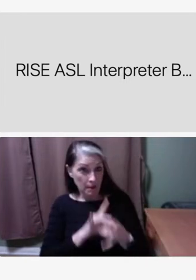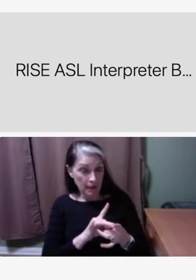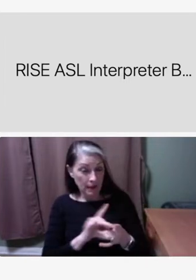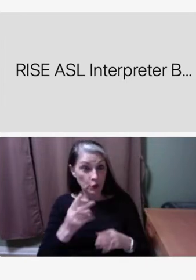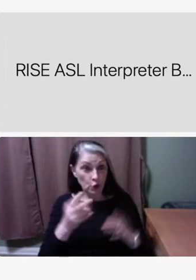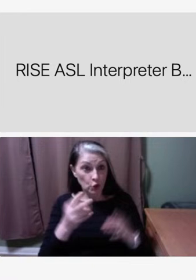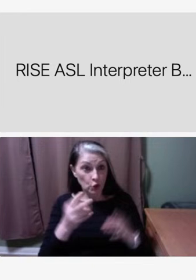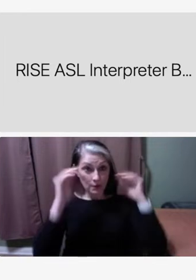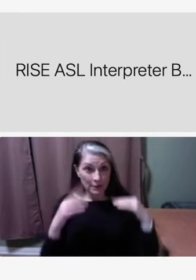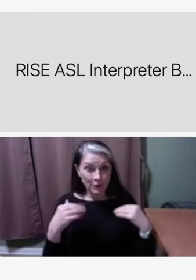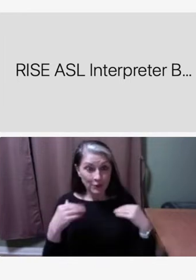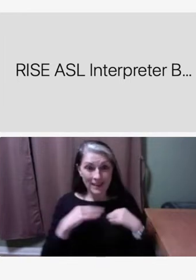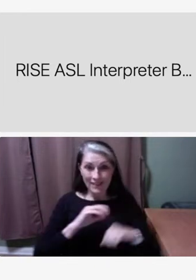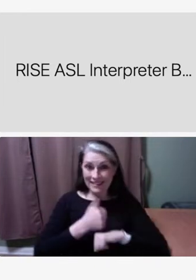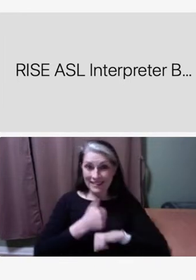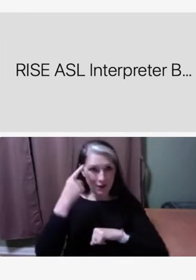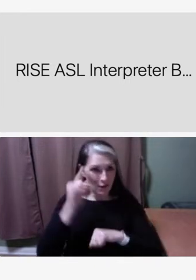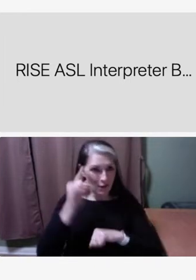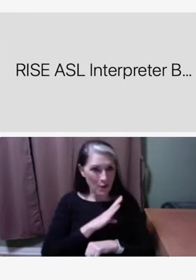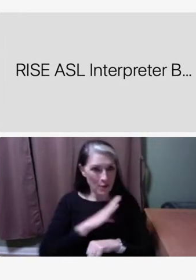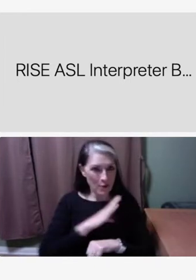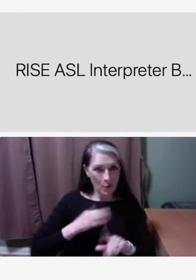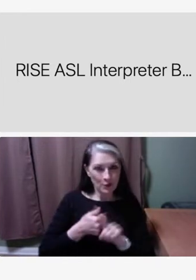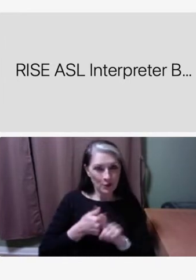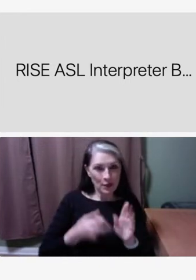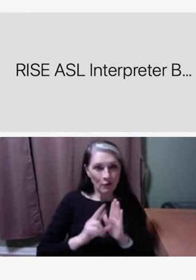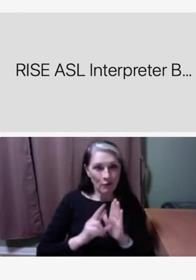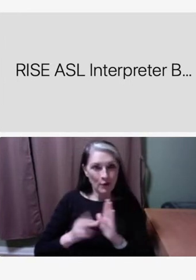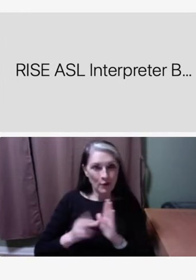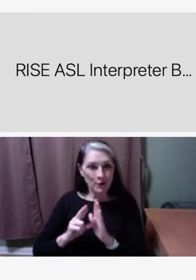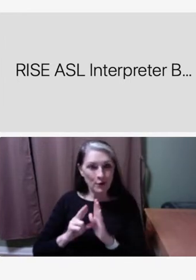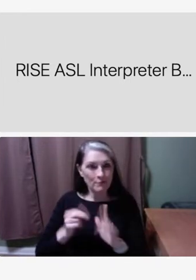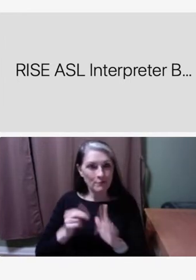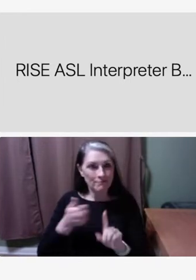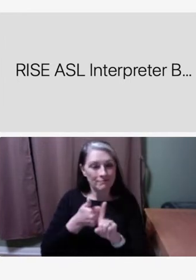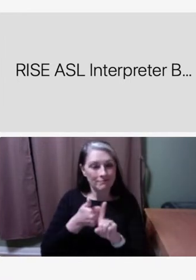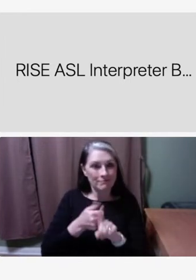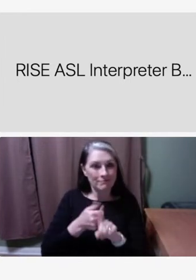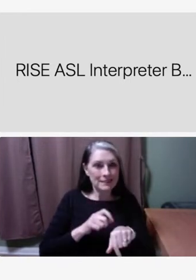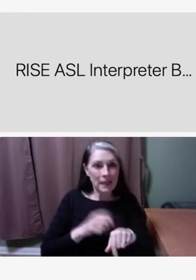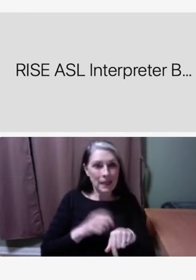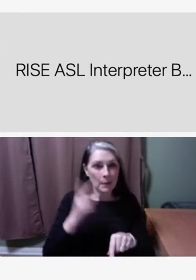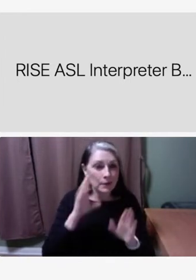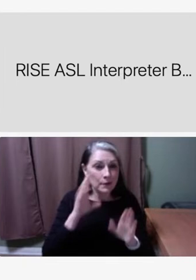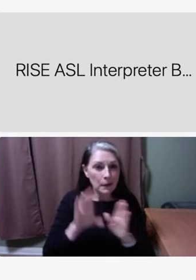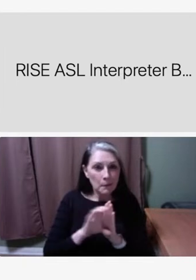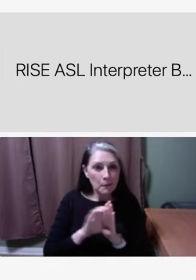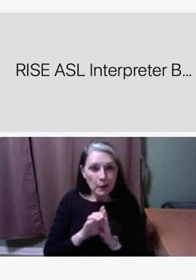can review at your own convenience. There's some pictures and some snippets of other learning going on in their classrooms.